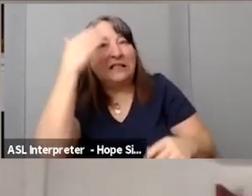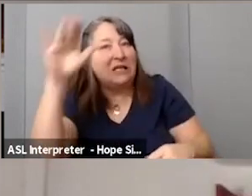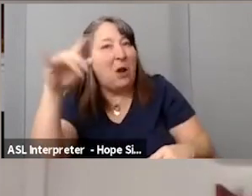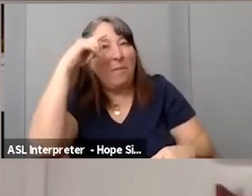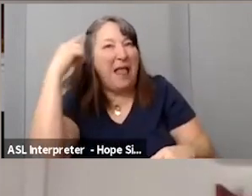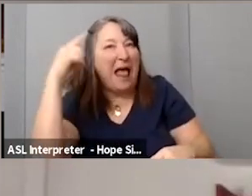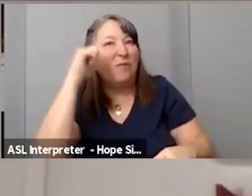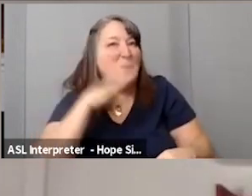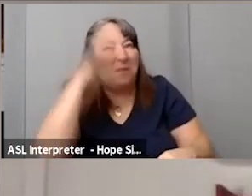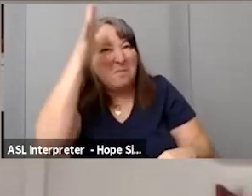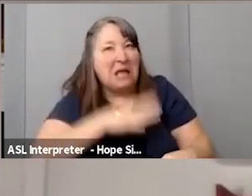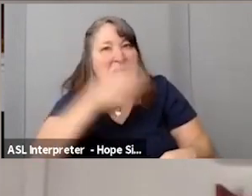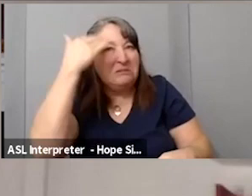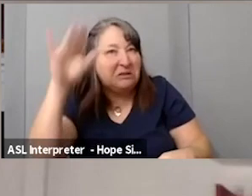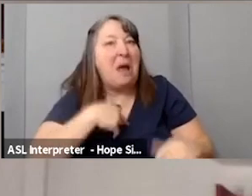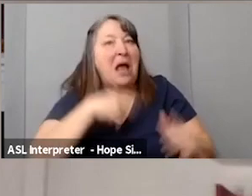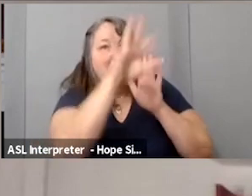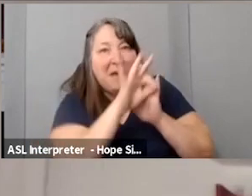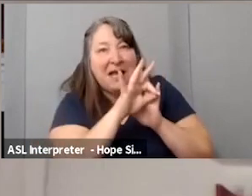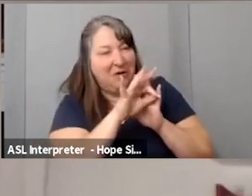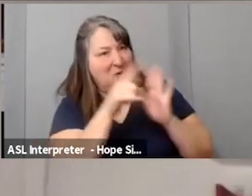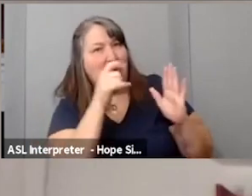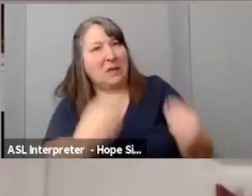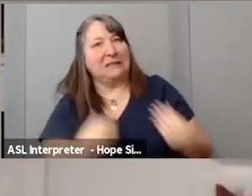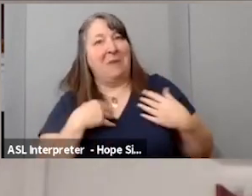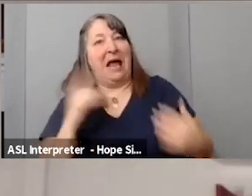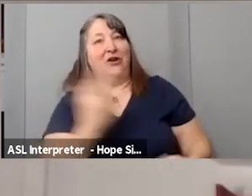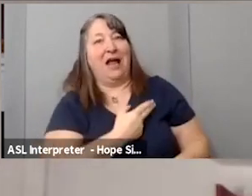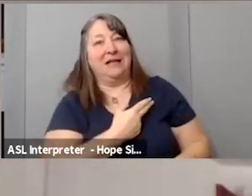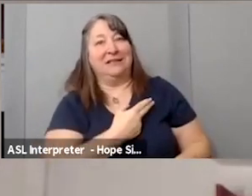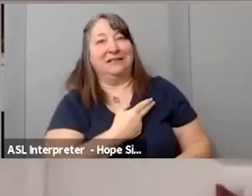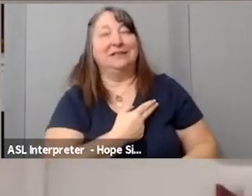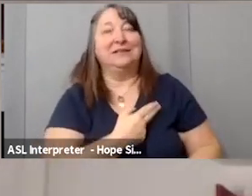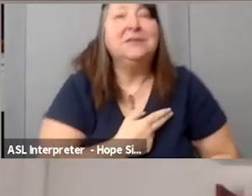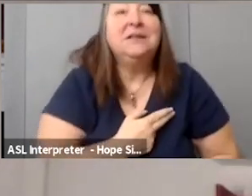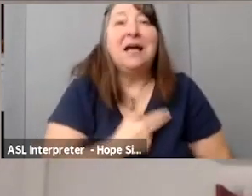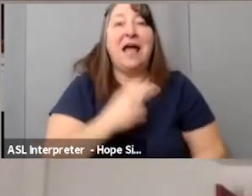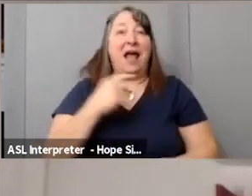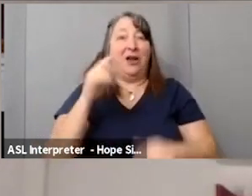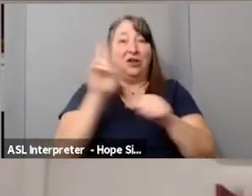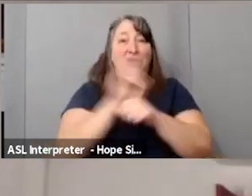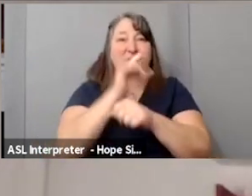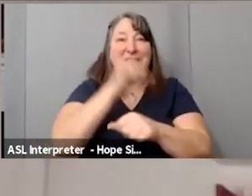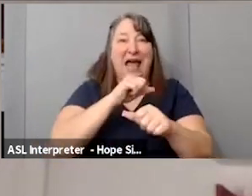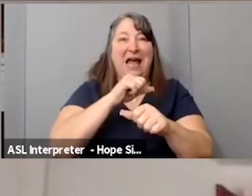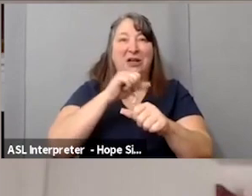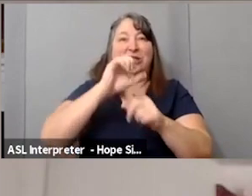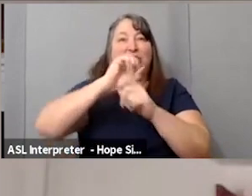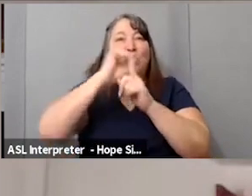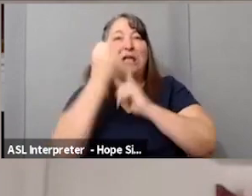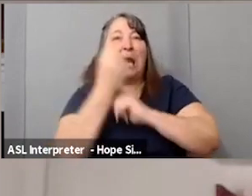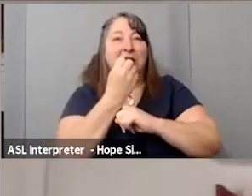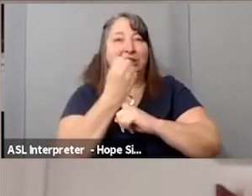Black man who we didn't know, that we felt very inspired by, or we had felt had used a sociological concept that we cared a lot about. So one thing